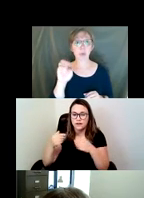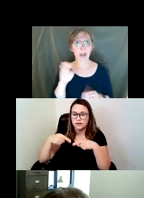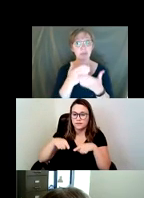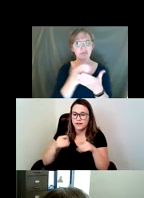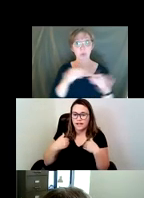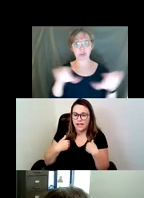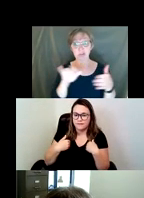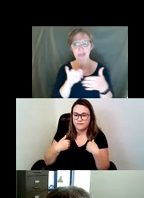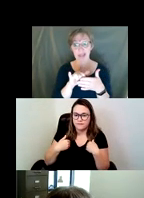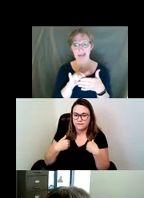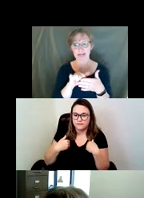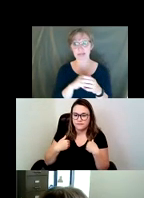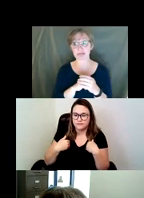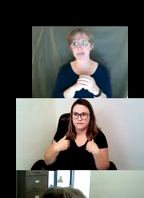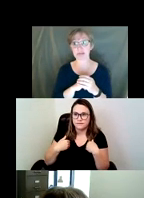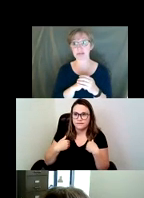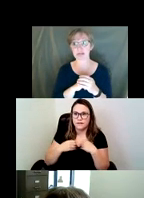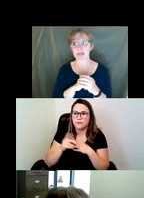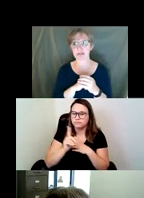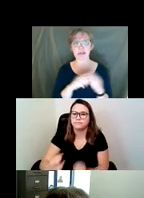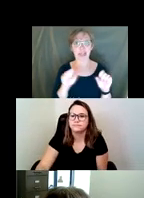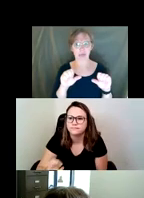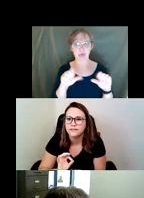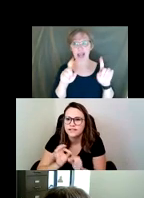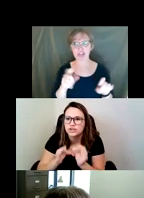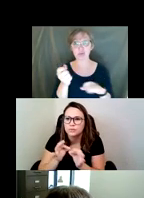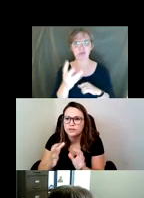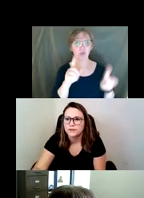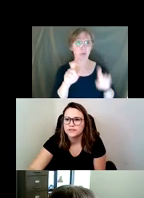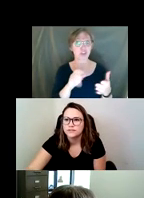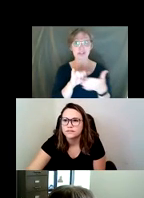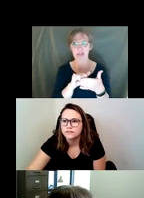Yes, I'm going to look at them myself. Oh, beautiful.